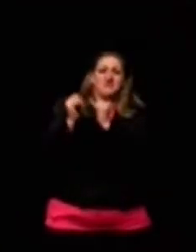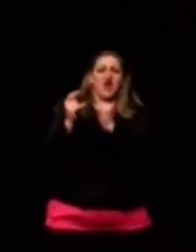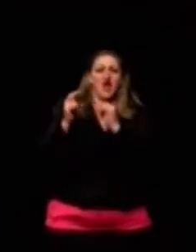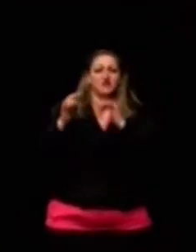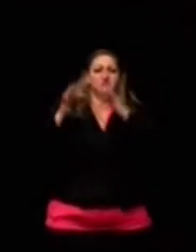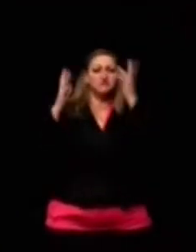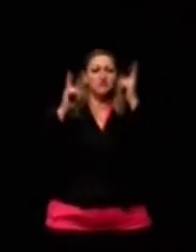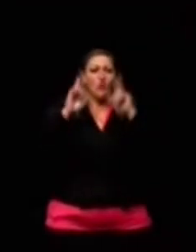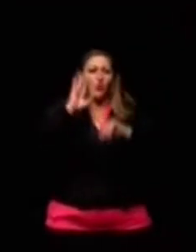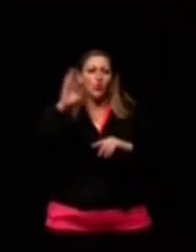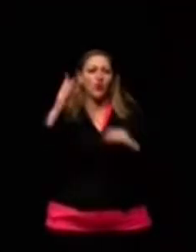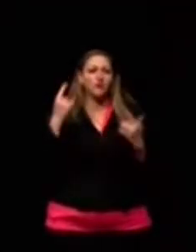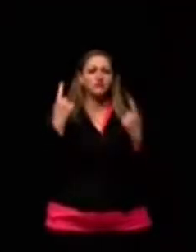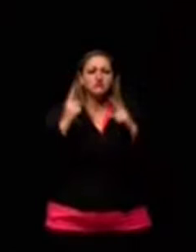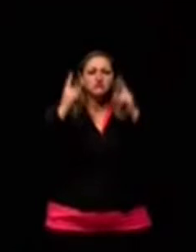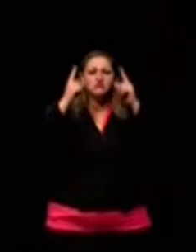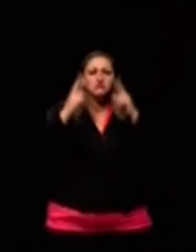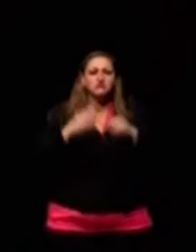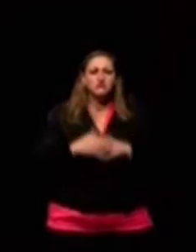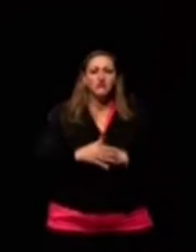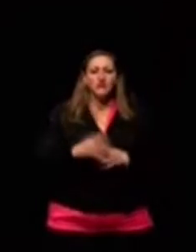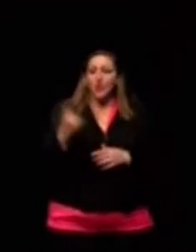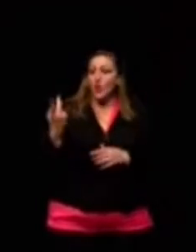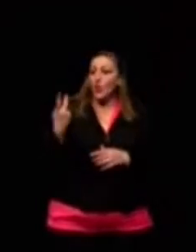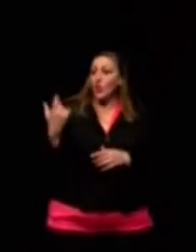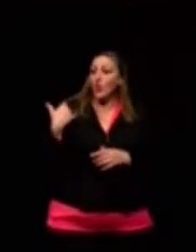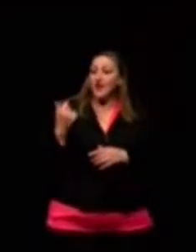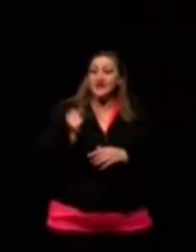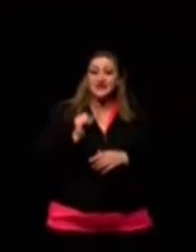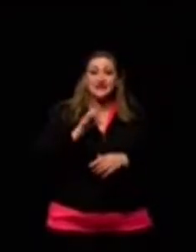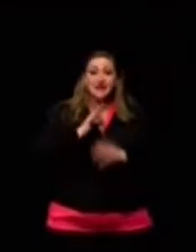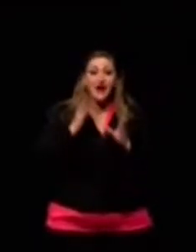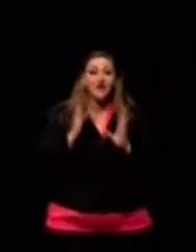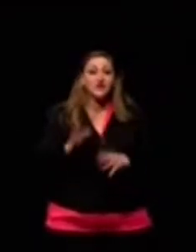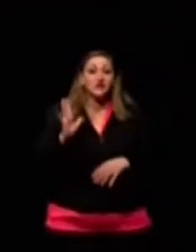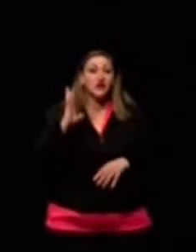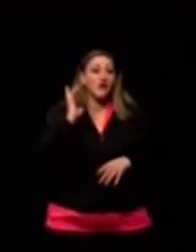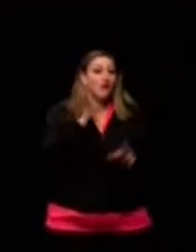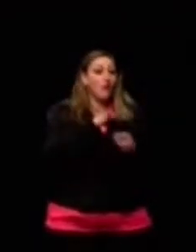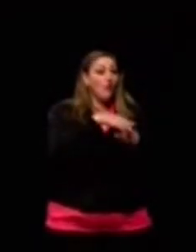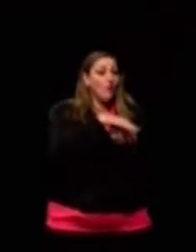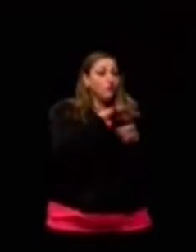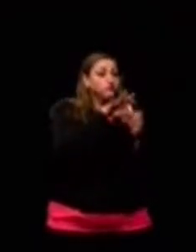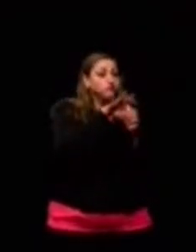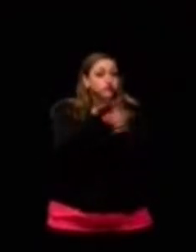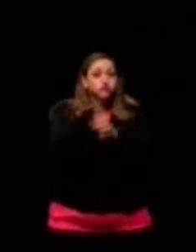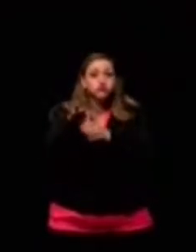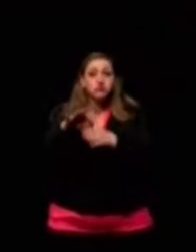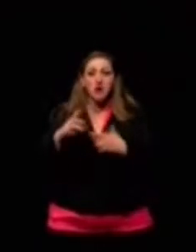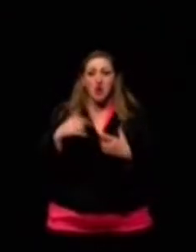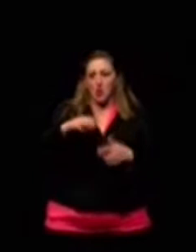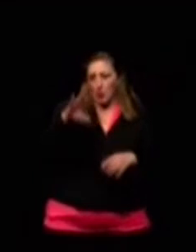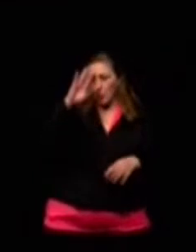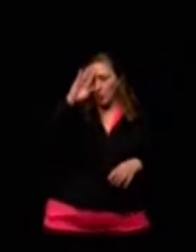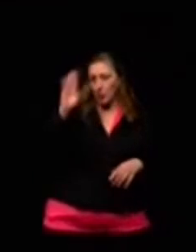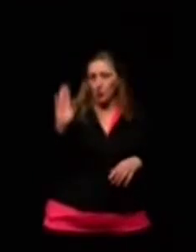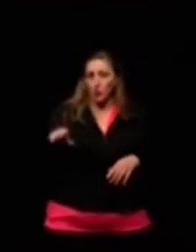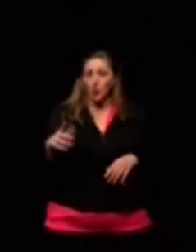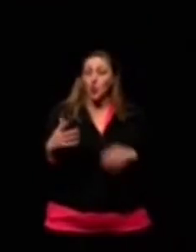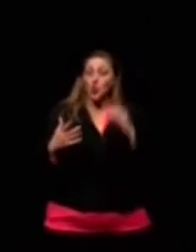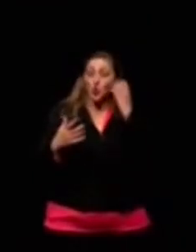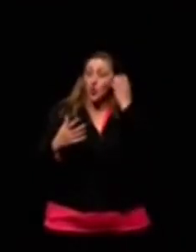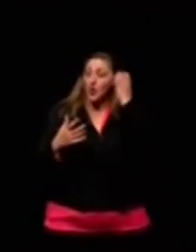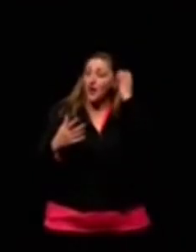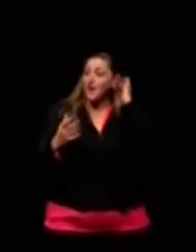had both been working moms, former staffers, former city and local elected officials, and I knew all too well that,